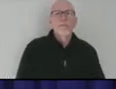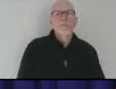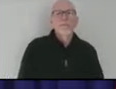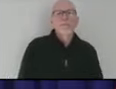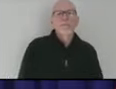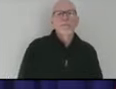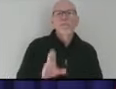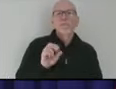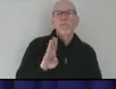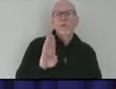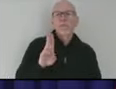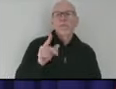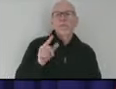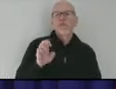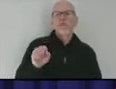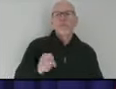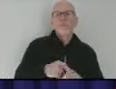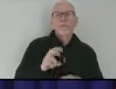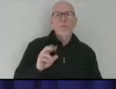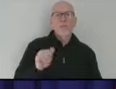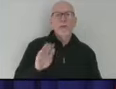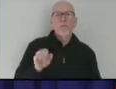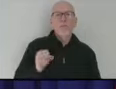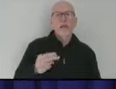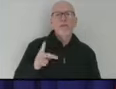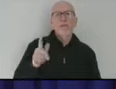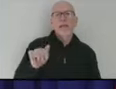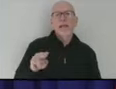Rob Burgess with the Wabash Plain Dealer.